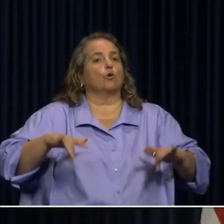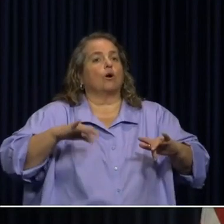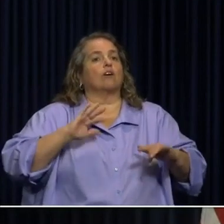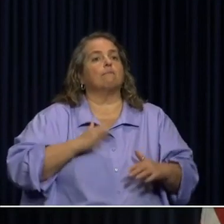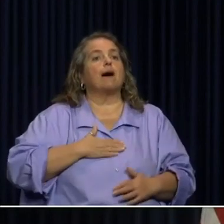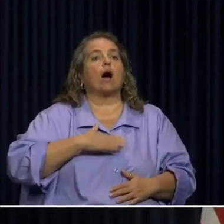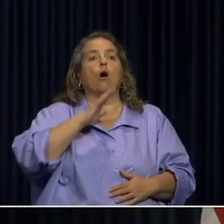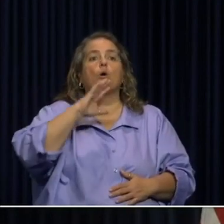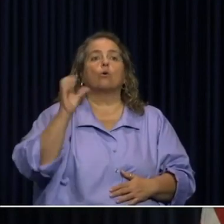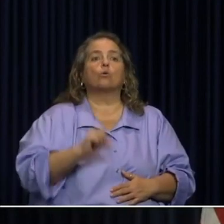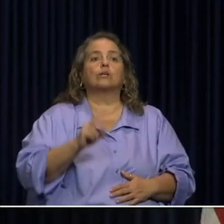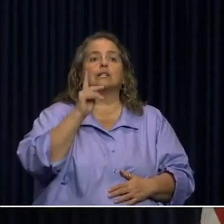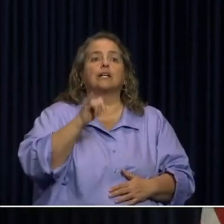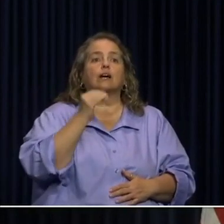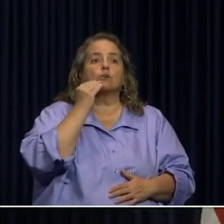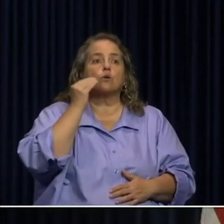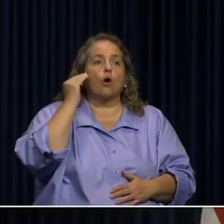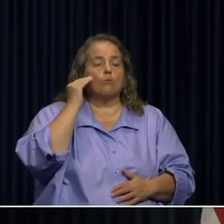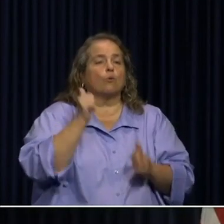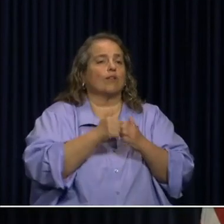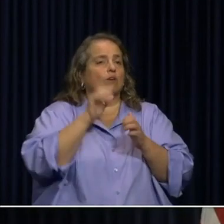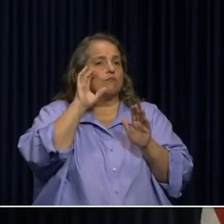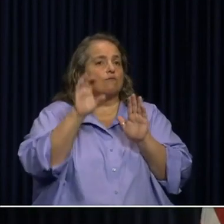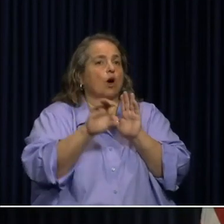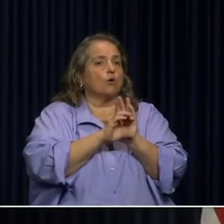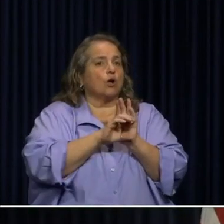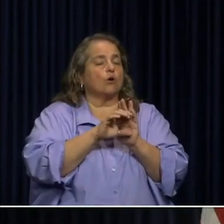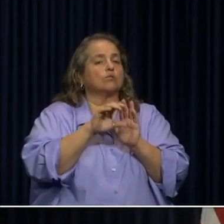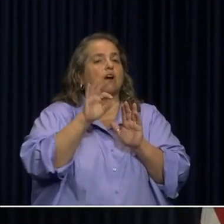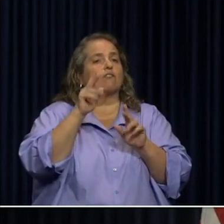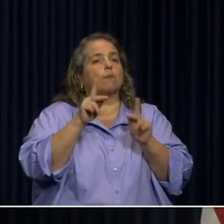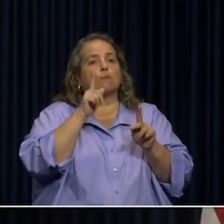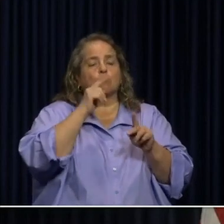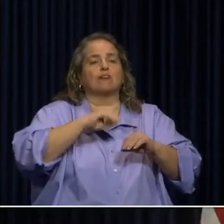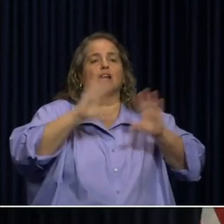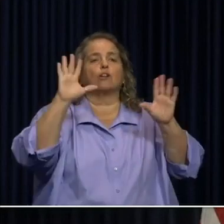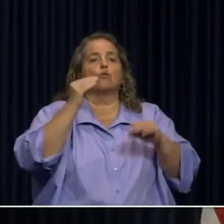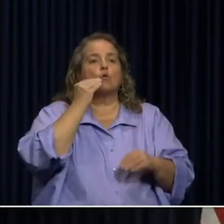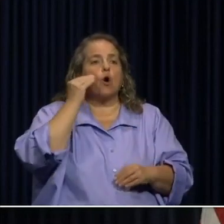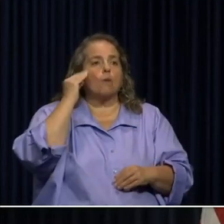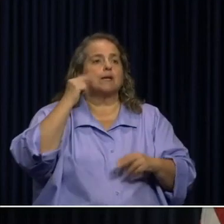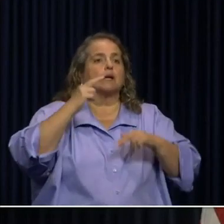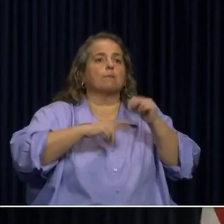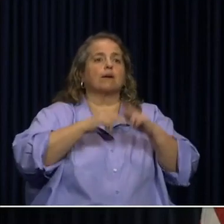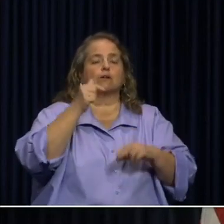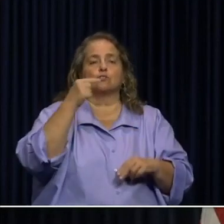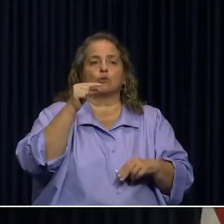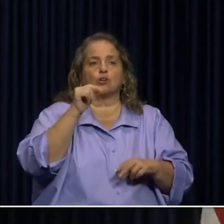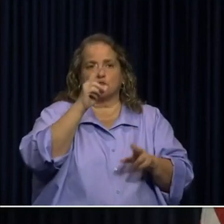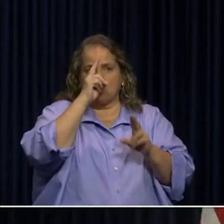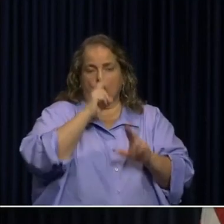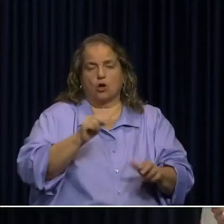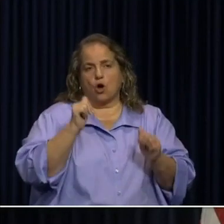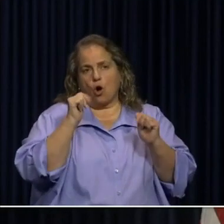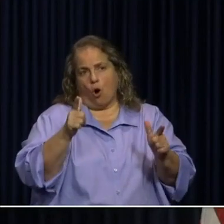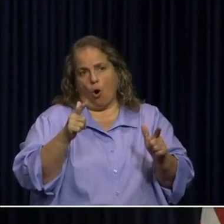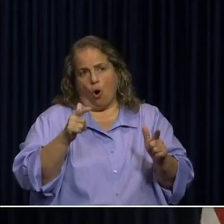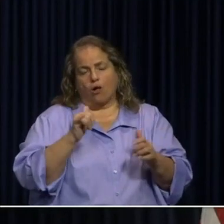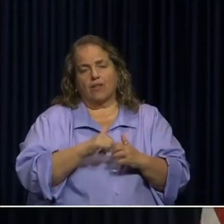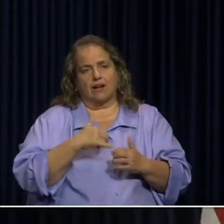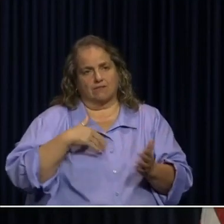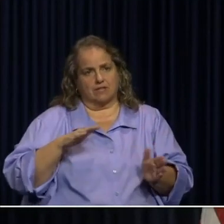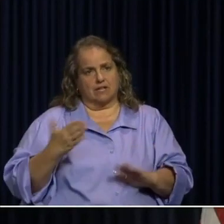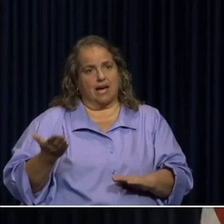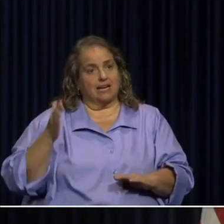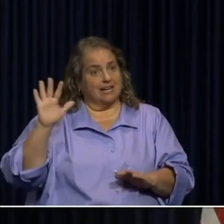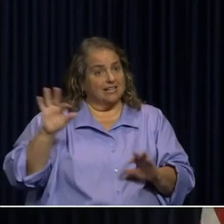Home, accompanied by photos from those who have lit their homes and or buildings green to honor all that we have lost. And